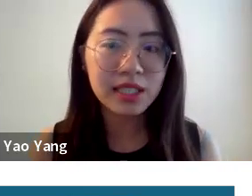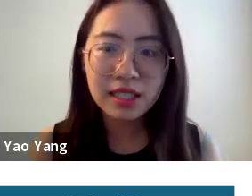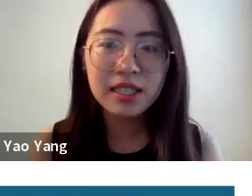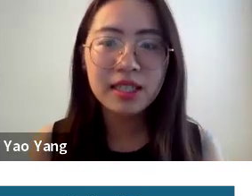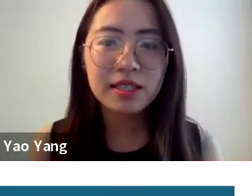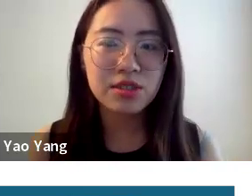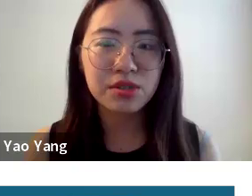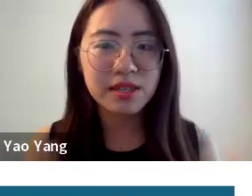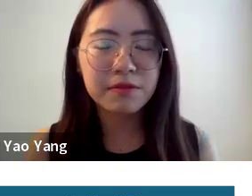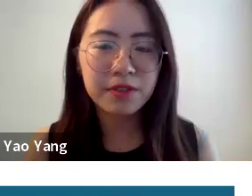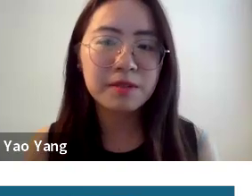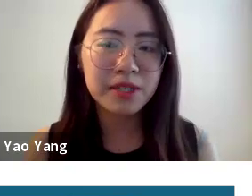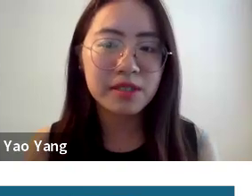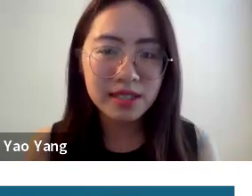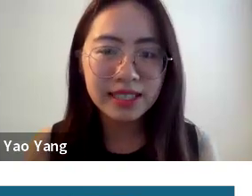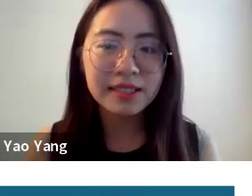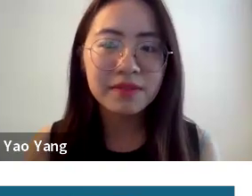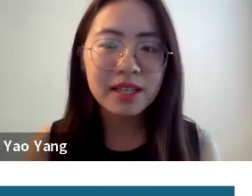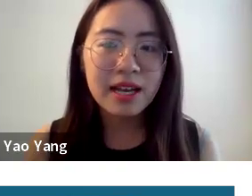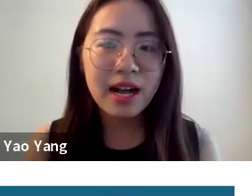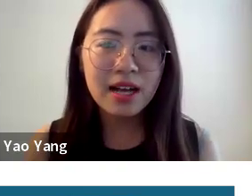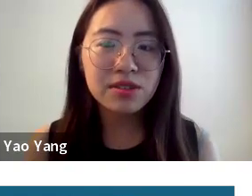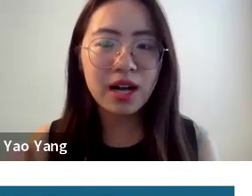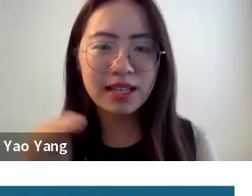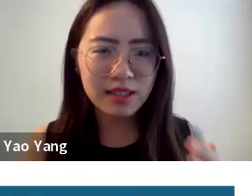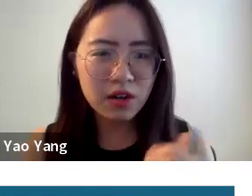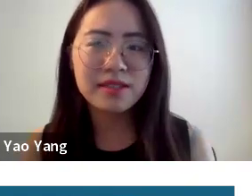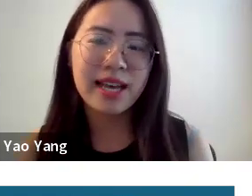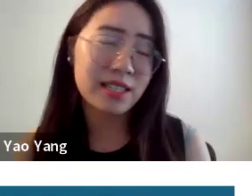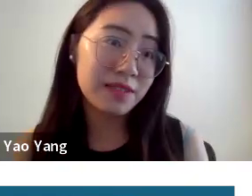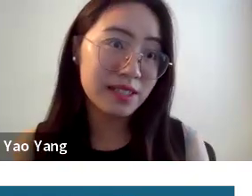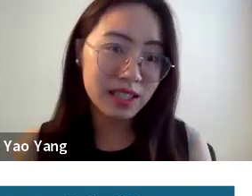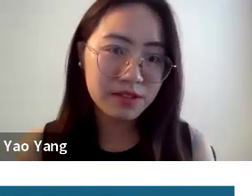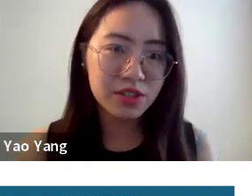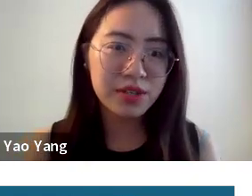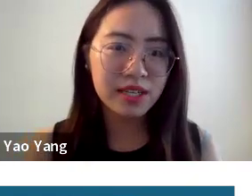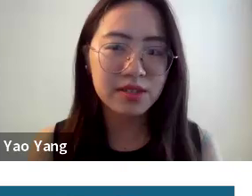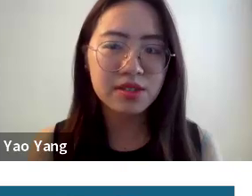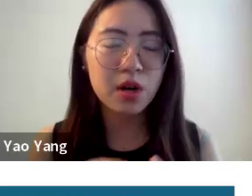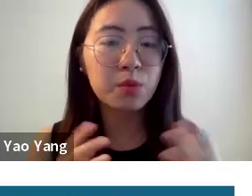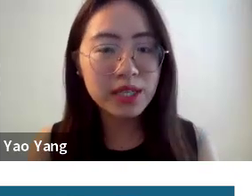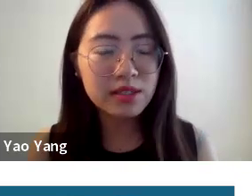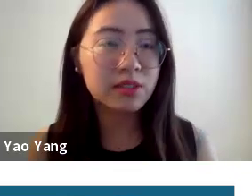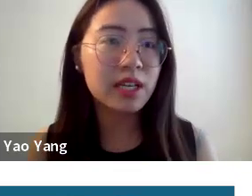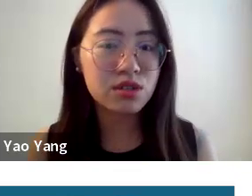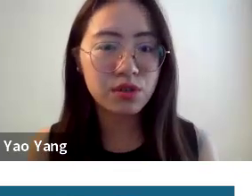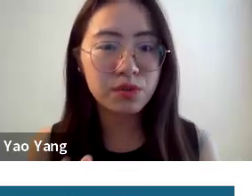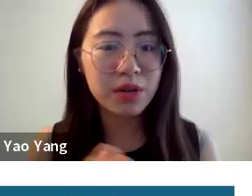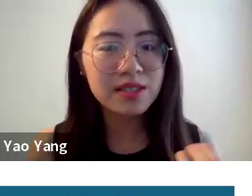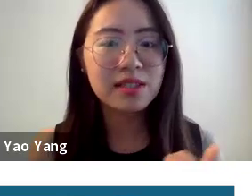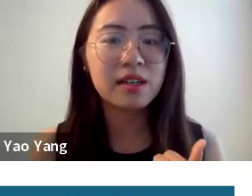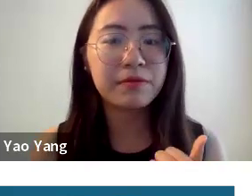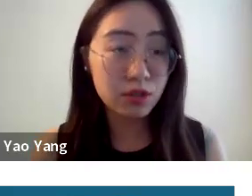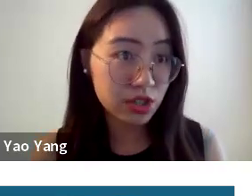New York to do some field-based learning. So all these activities give students a window